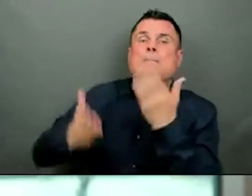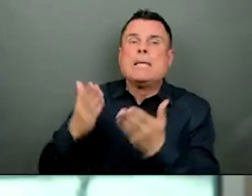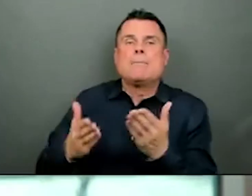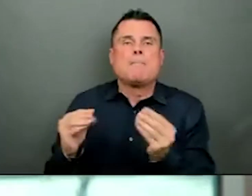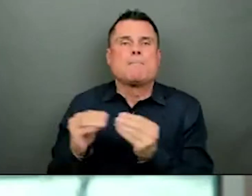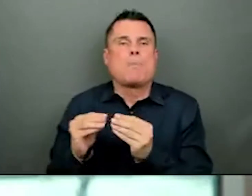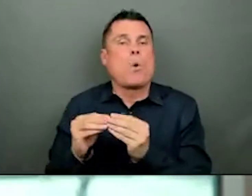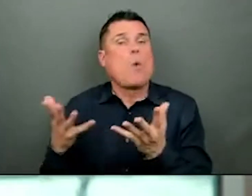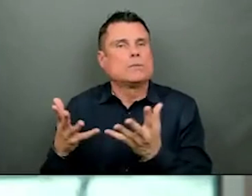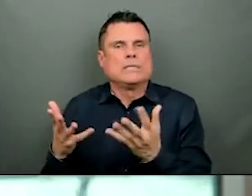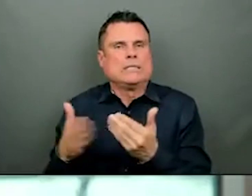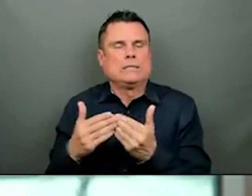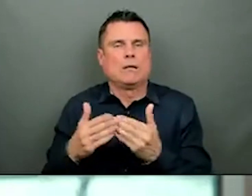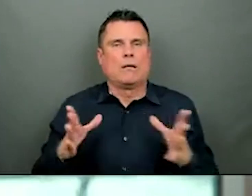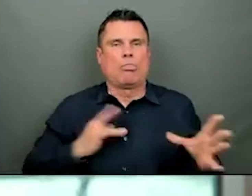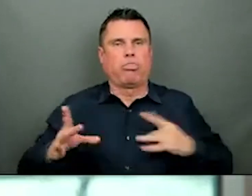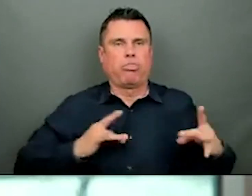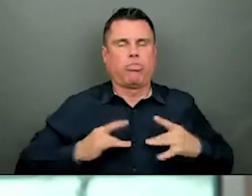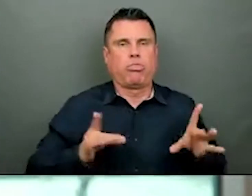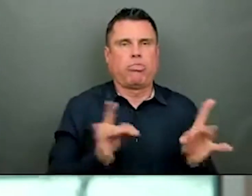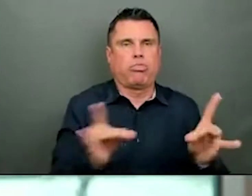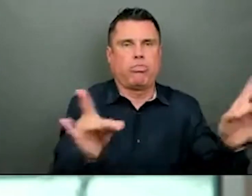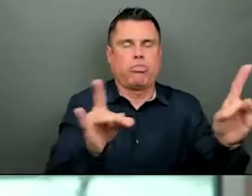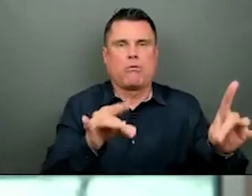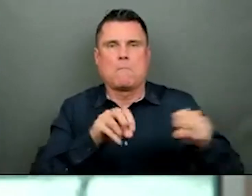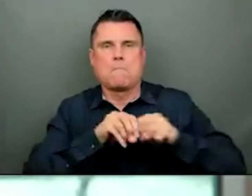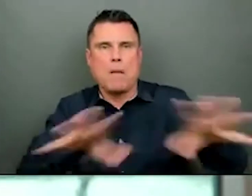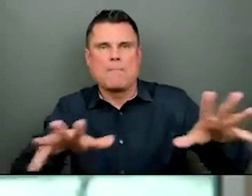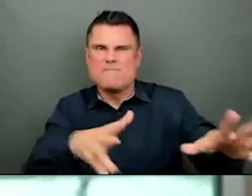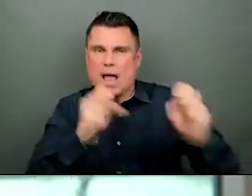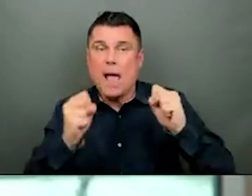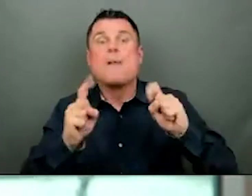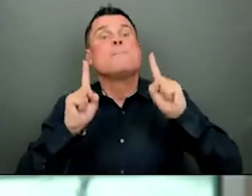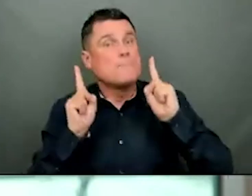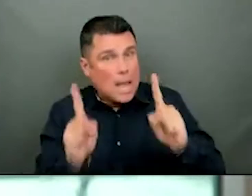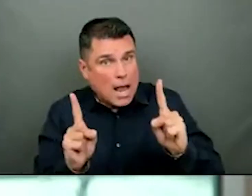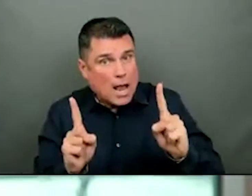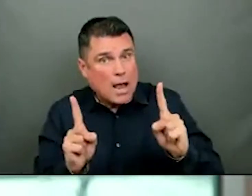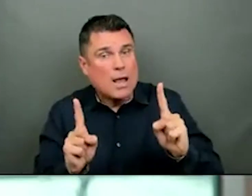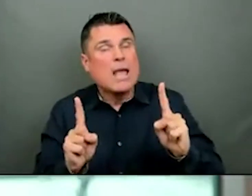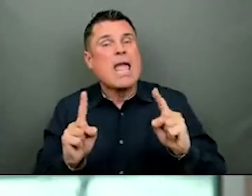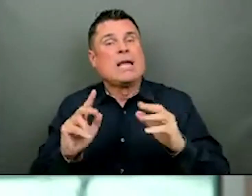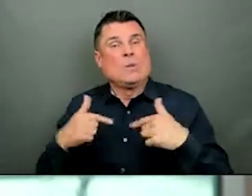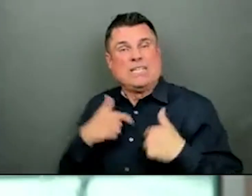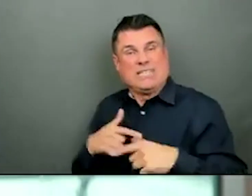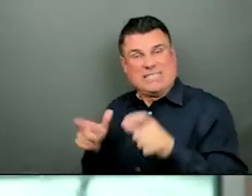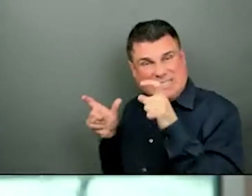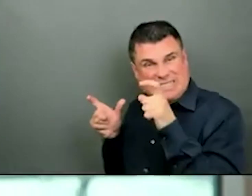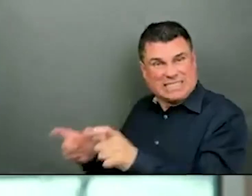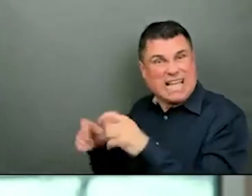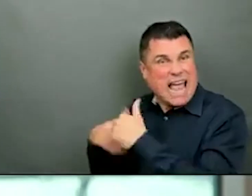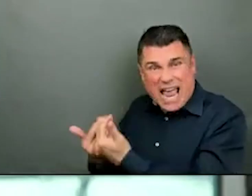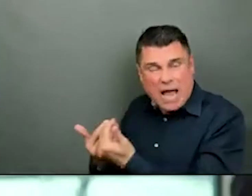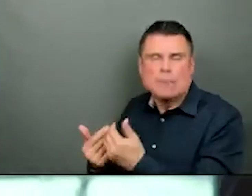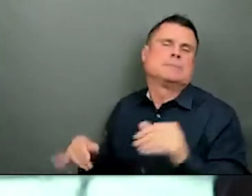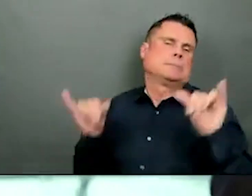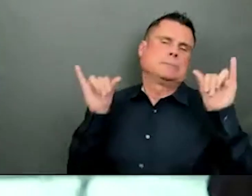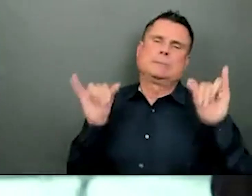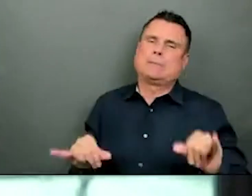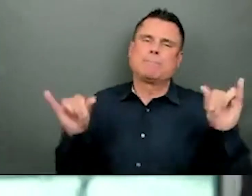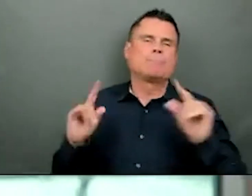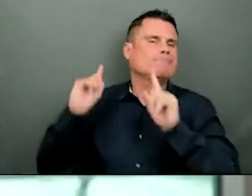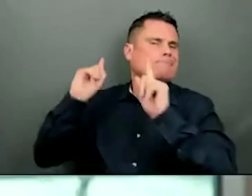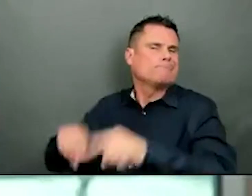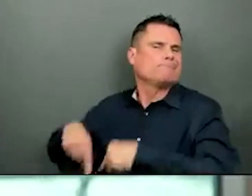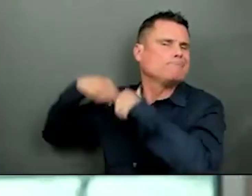But what we know is that margin of error is that much less, that it can spread more easily. So